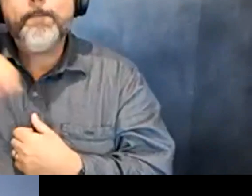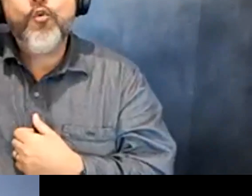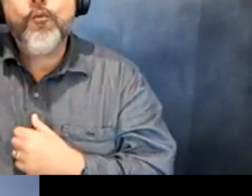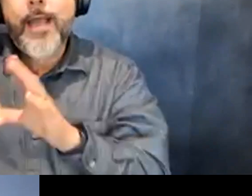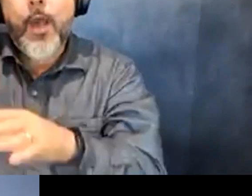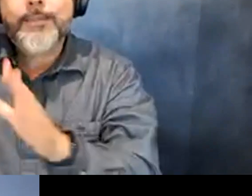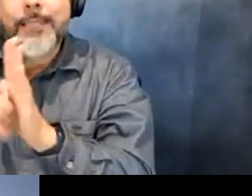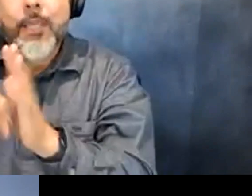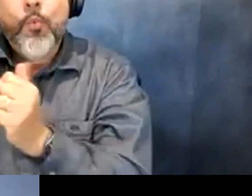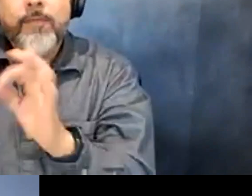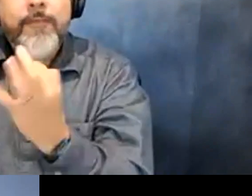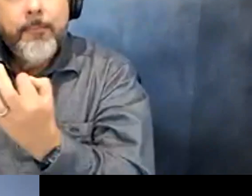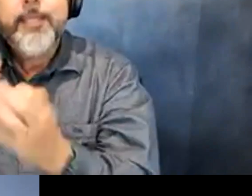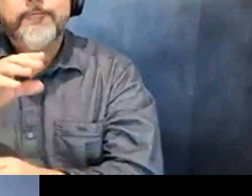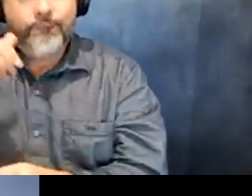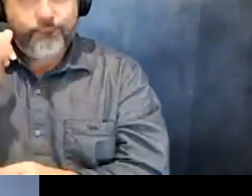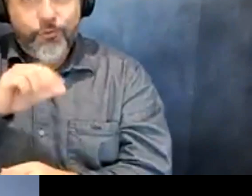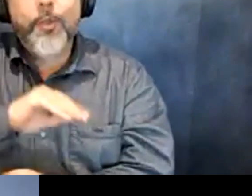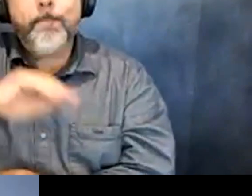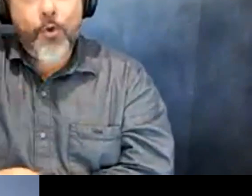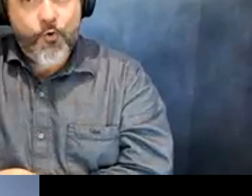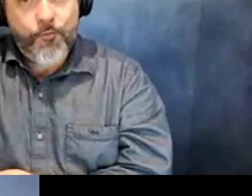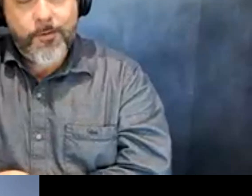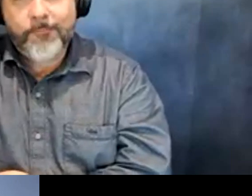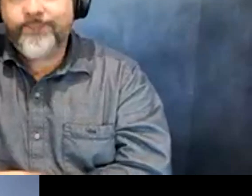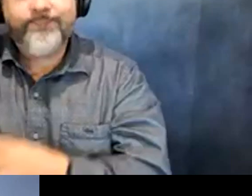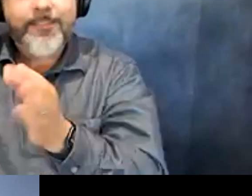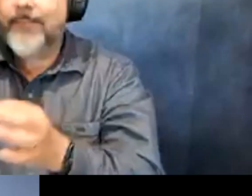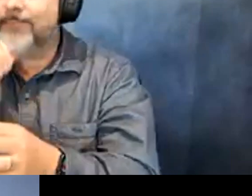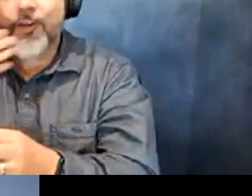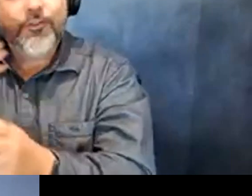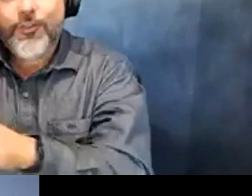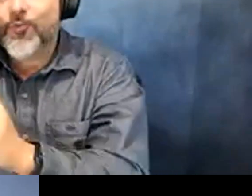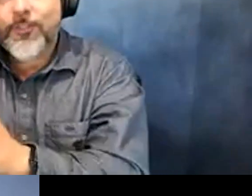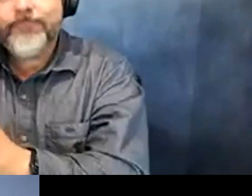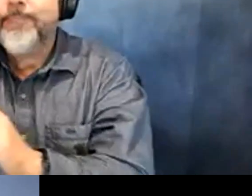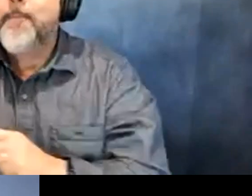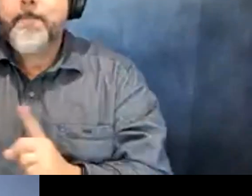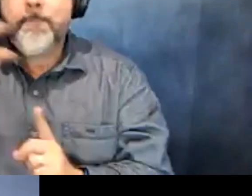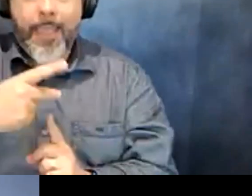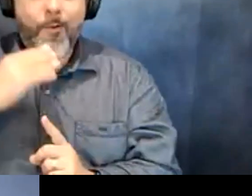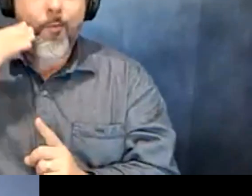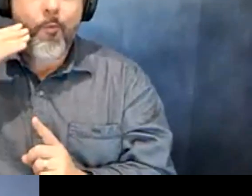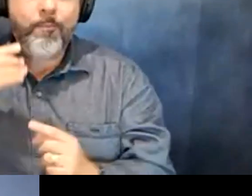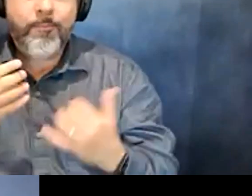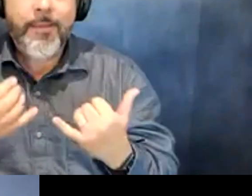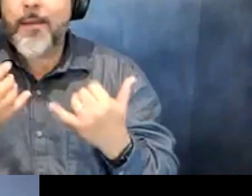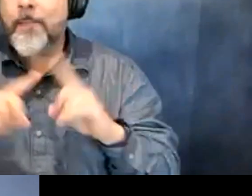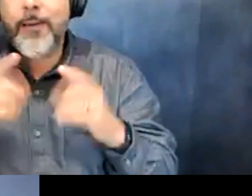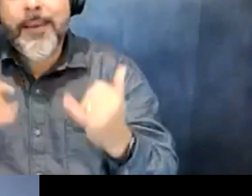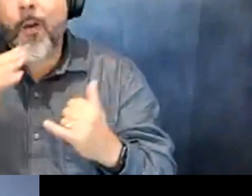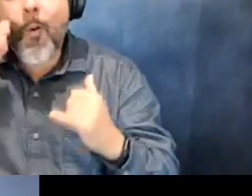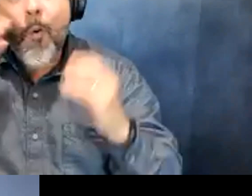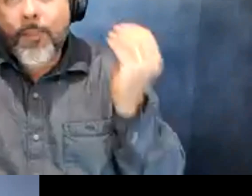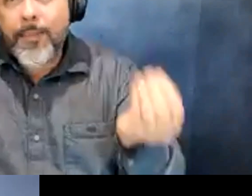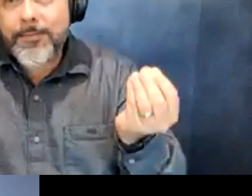some family, moved there, decided it was not a good situation and came back and is essentially homeless. And so we've been working with the